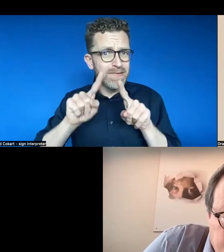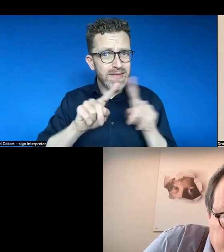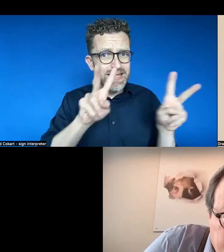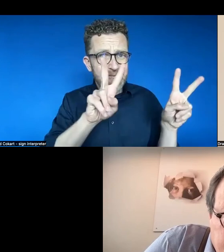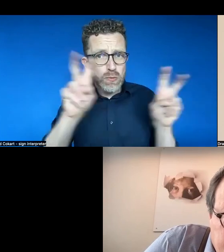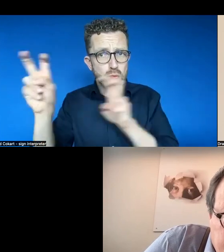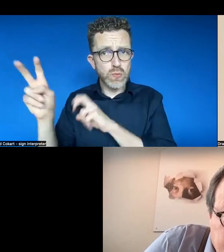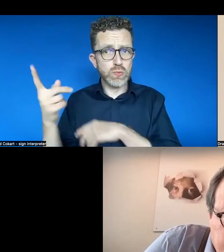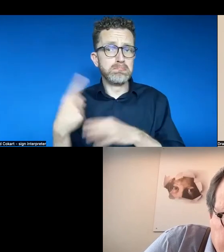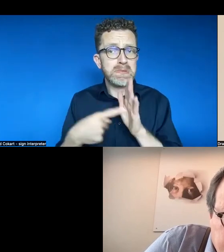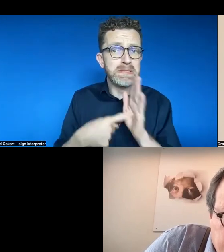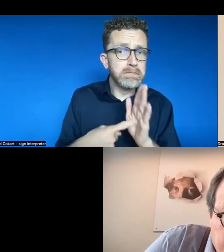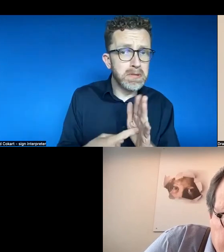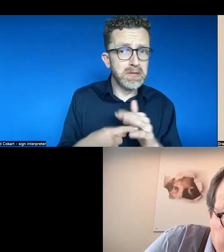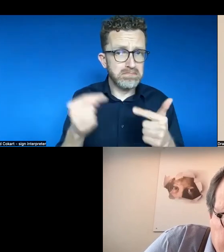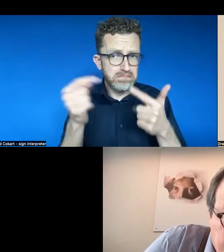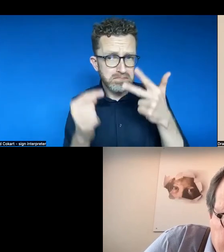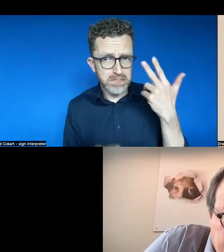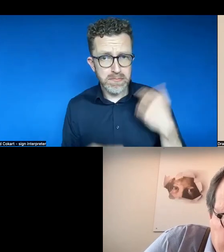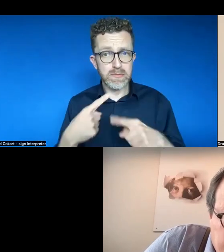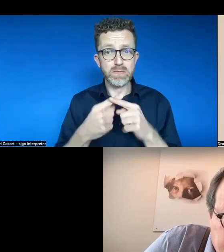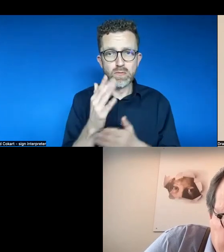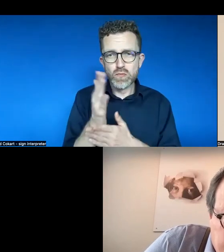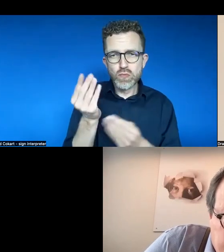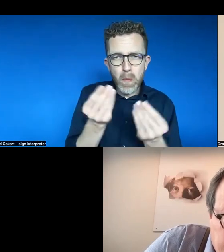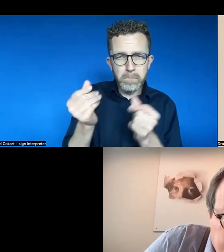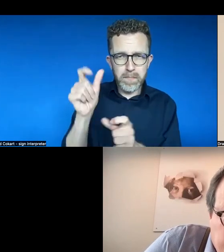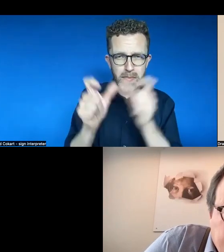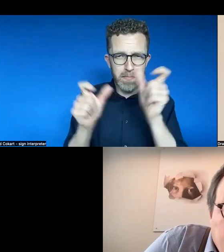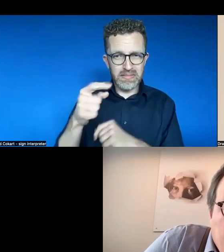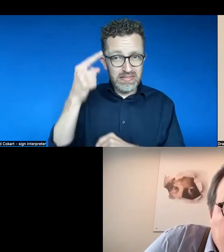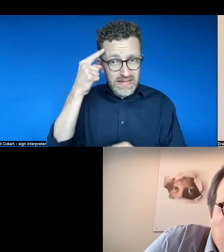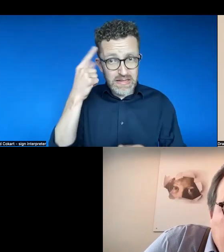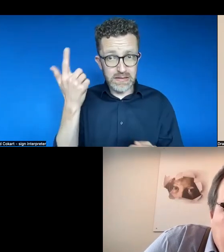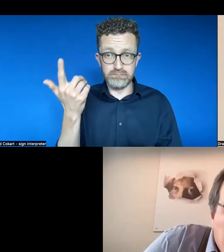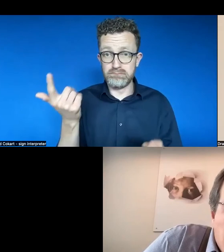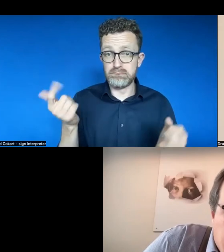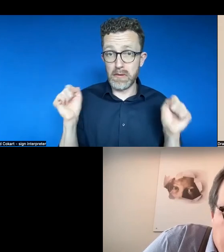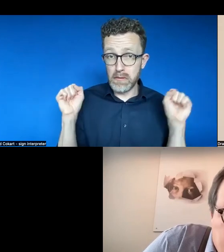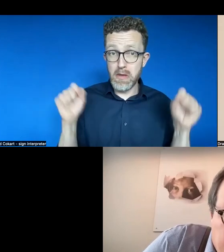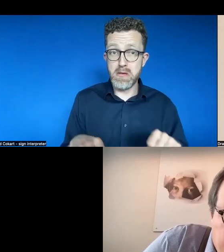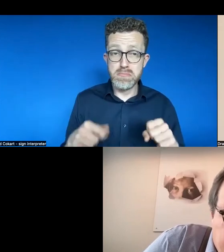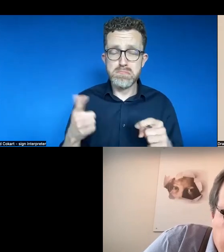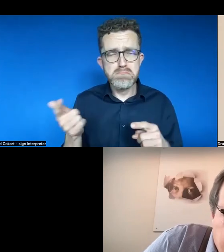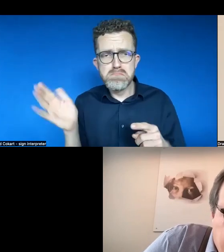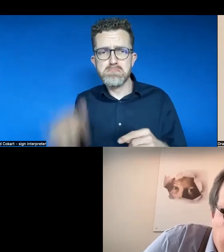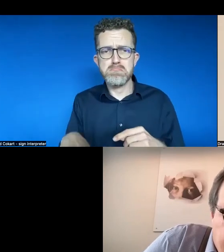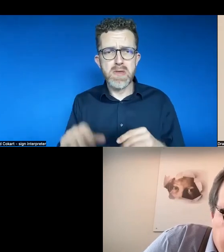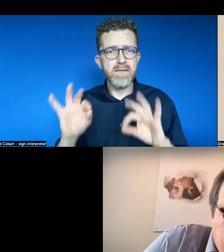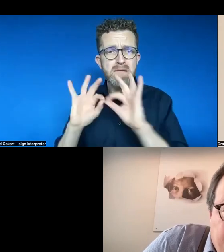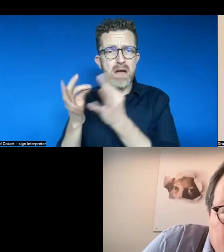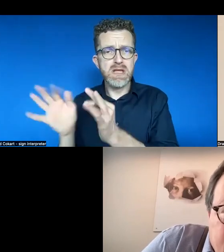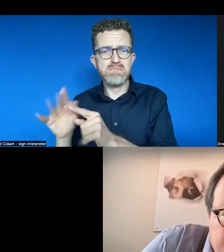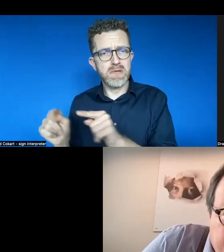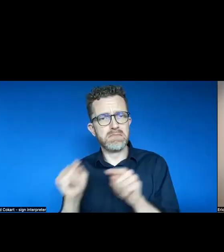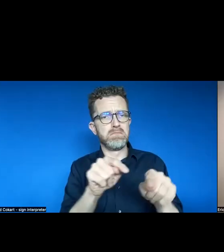why is that so, and if not, why not? Thank you. Thank you, Dragana.